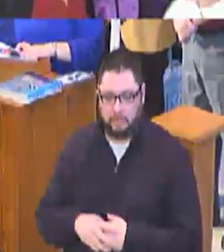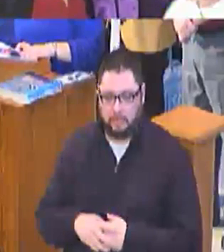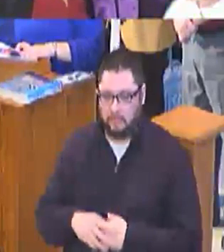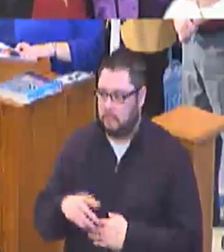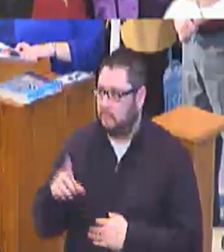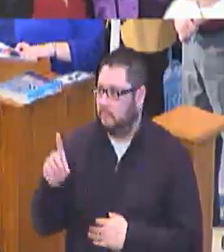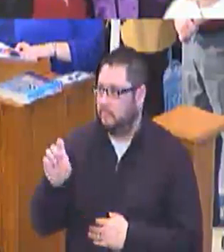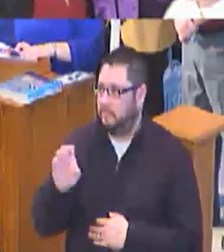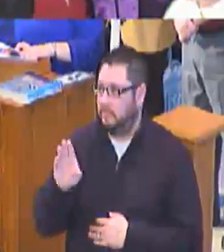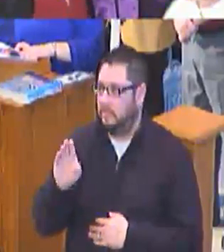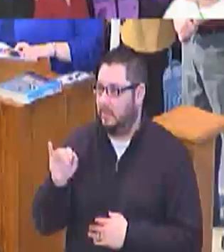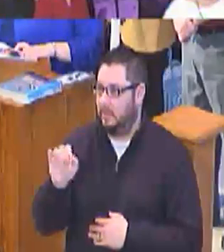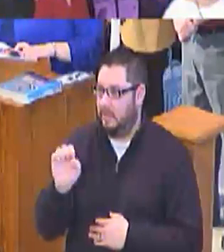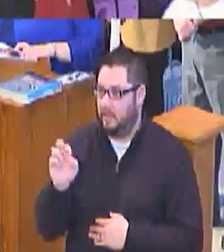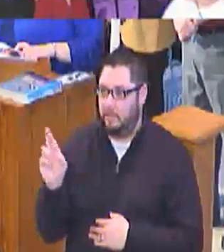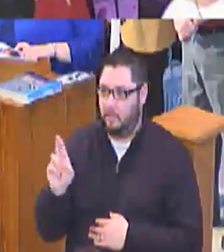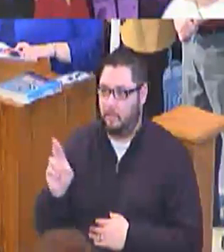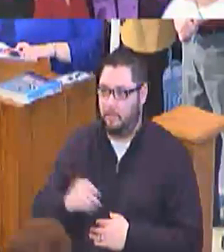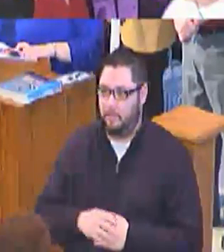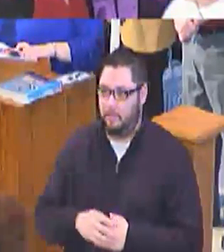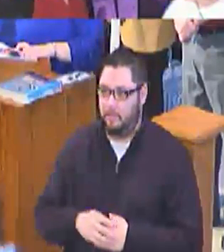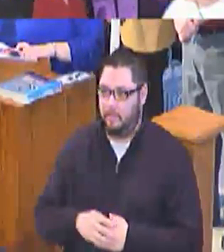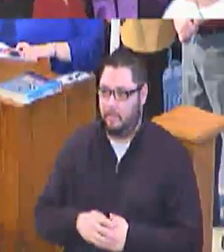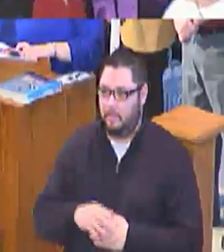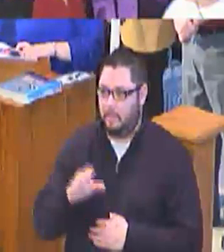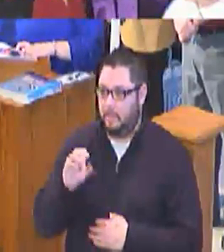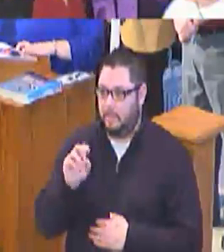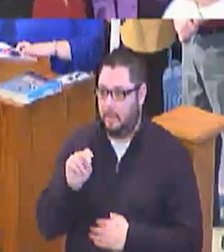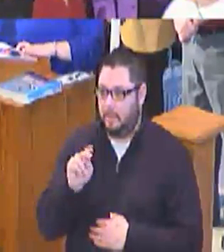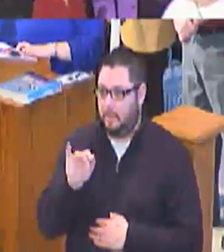Debbie Rutledge, Connie Gundy,